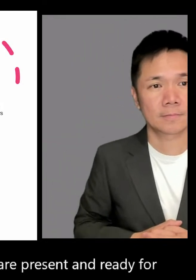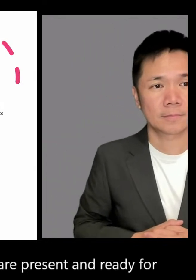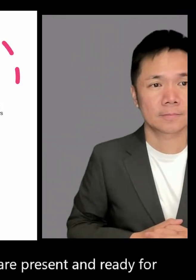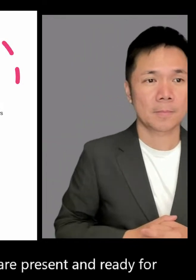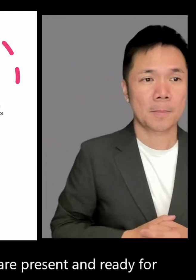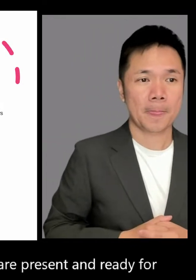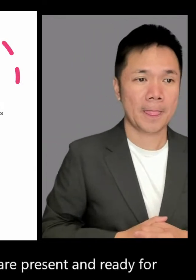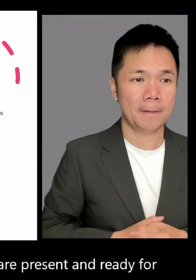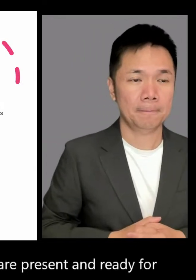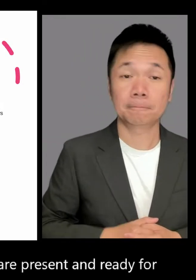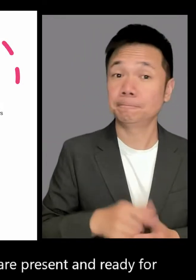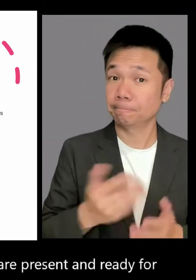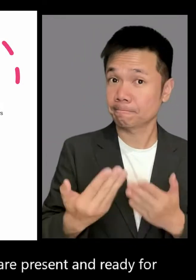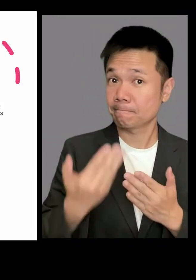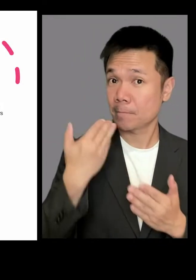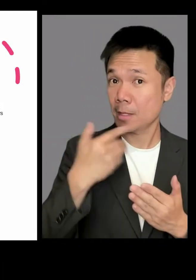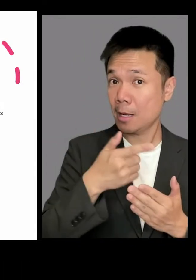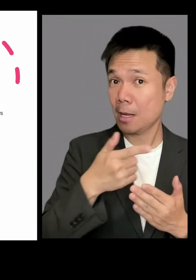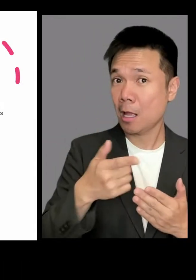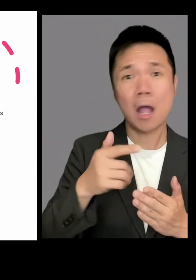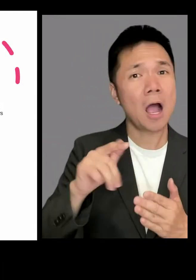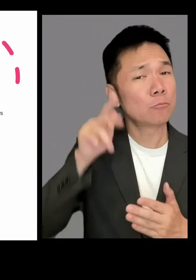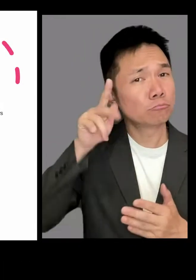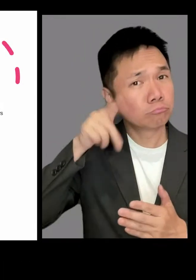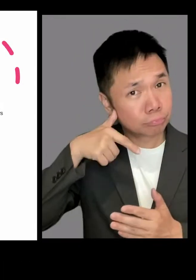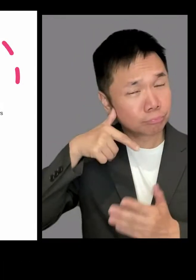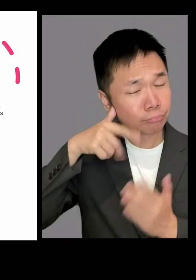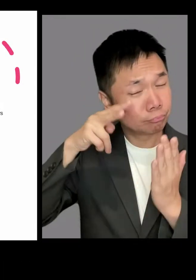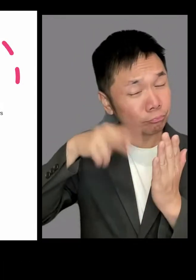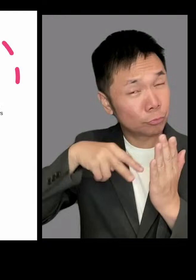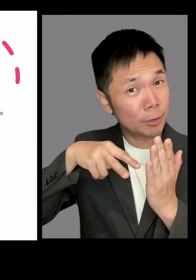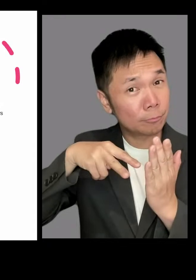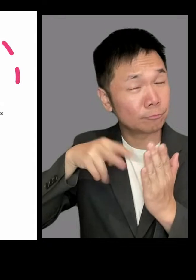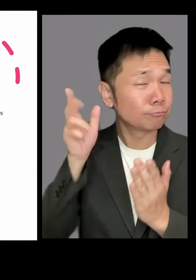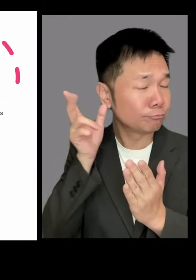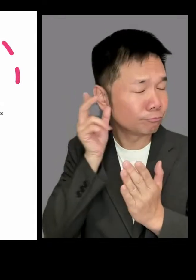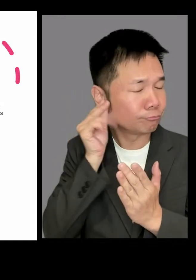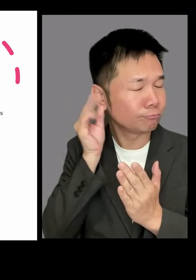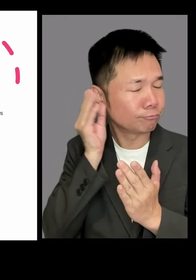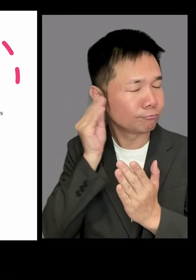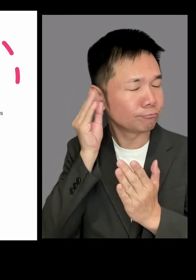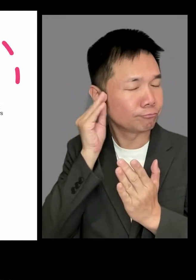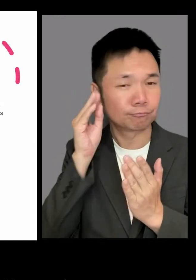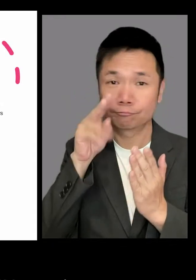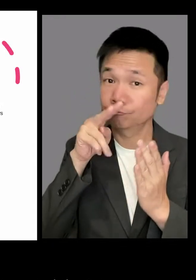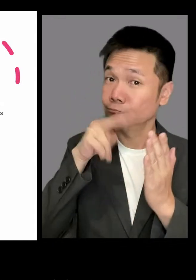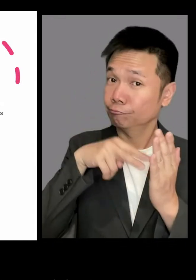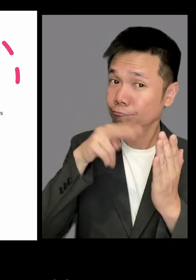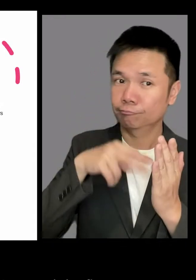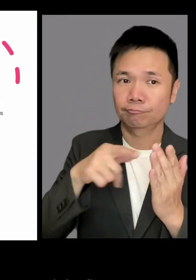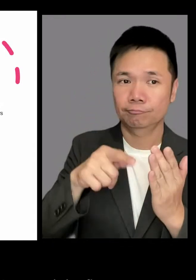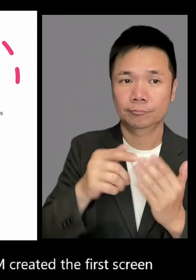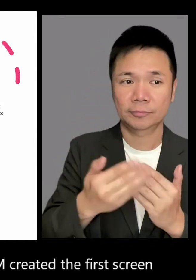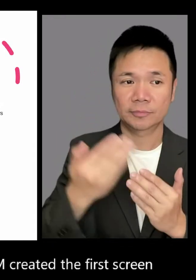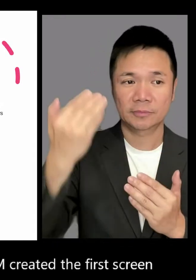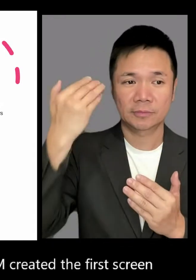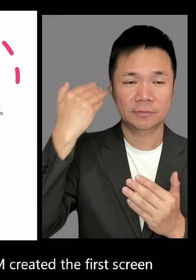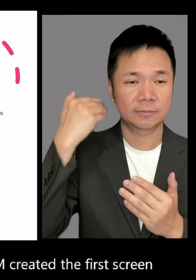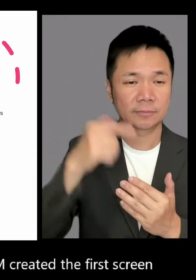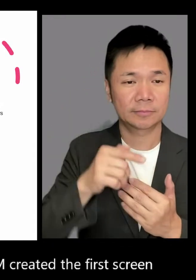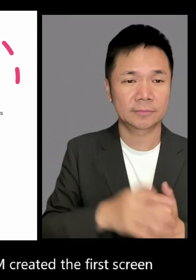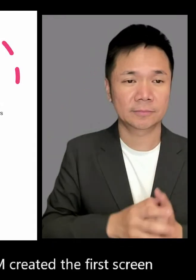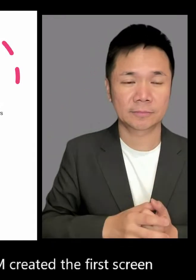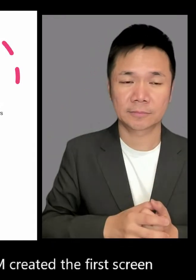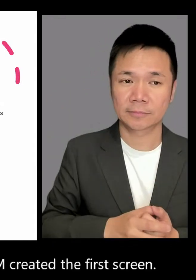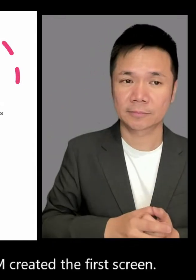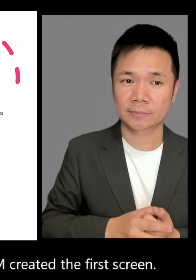So a brief history of where screen readers come from. IBM created the first screen reader. Jim Thatcher was working for